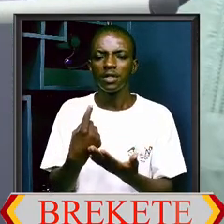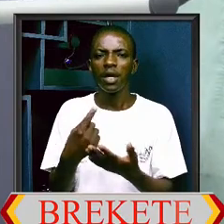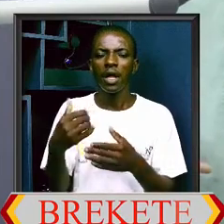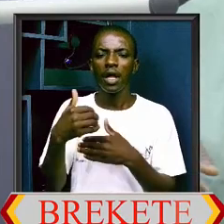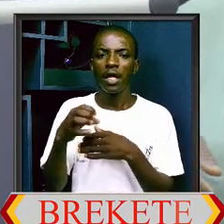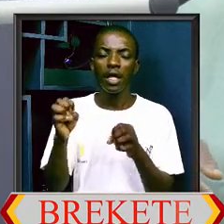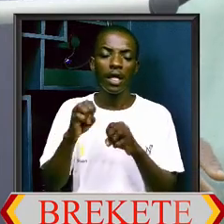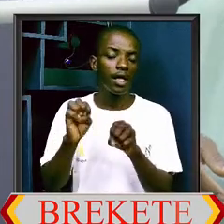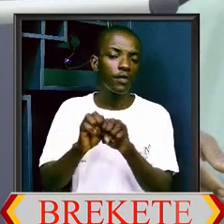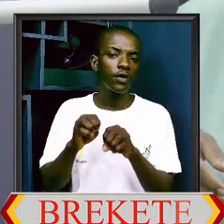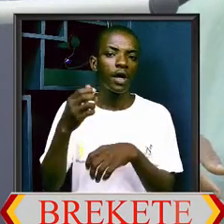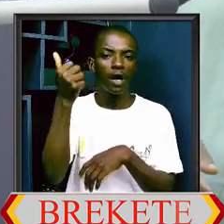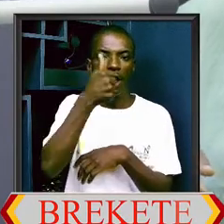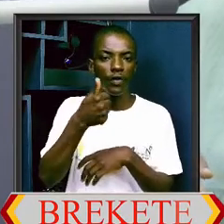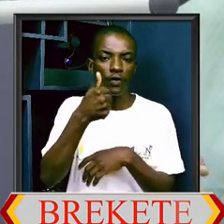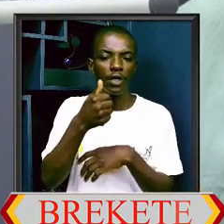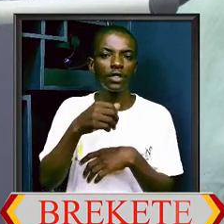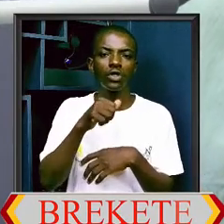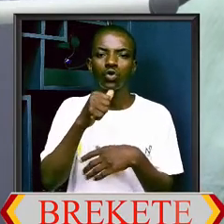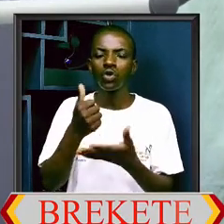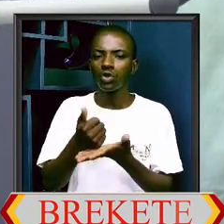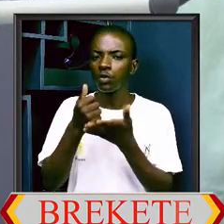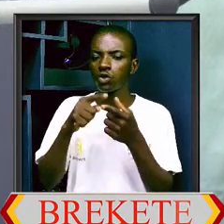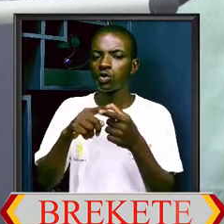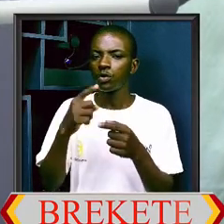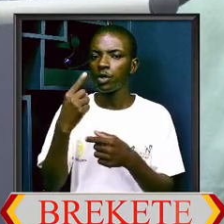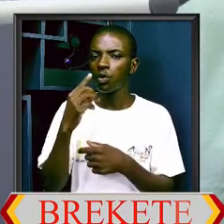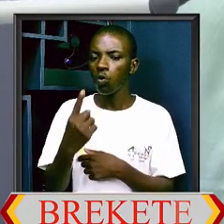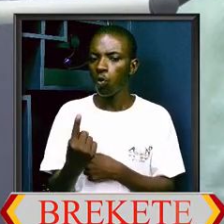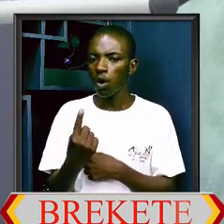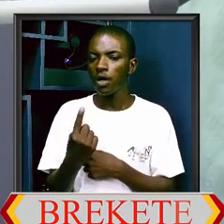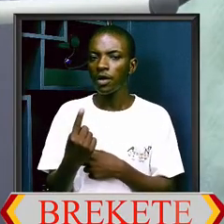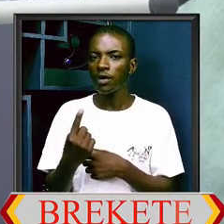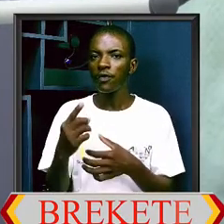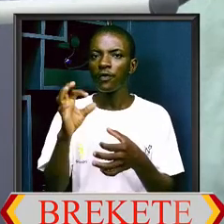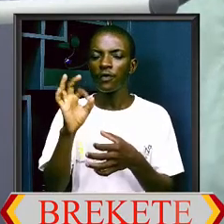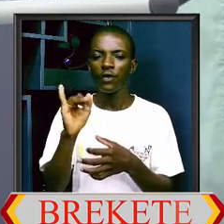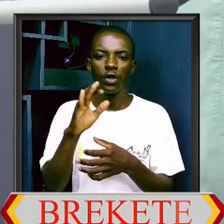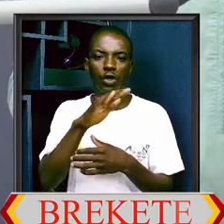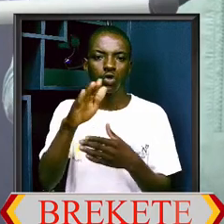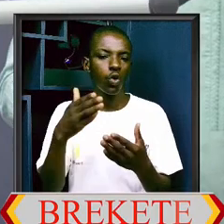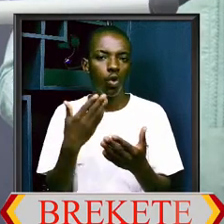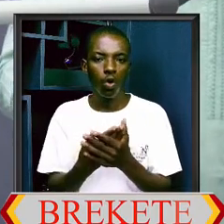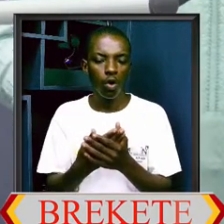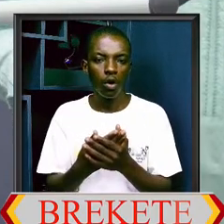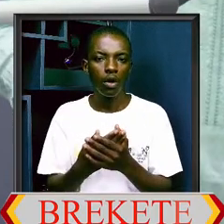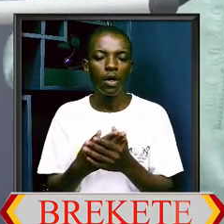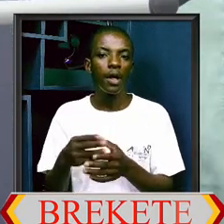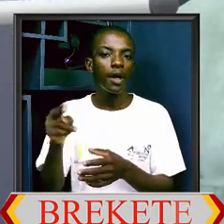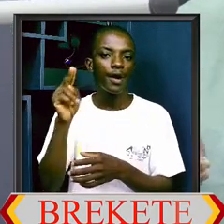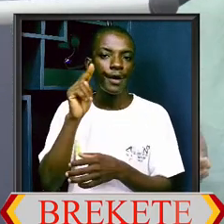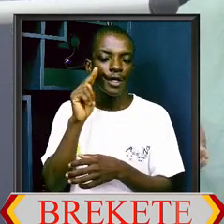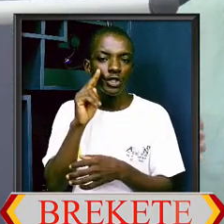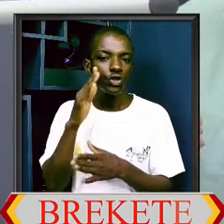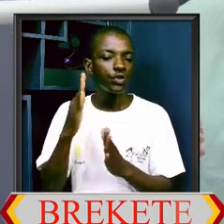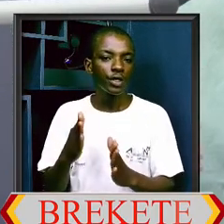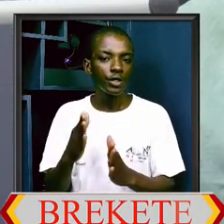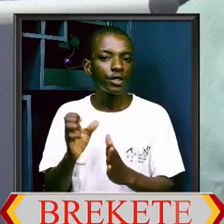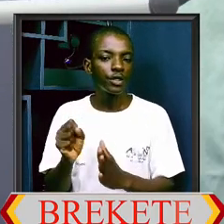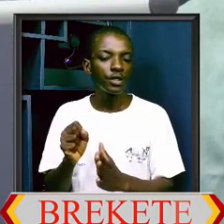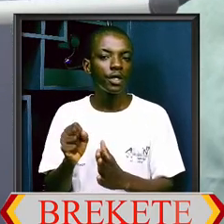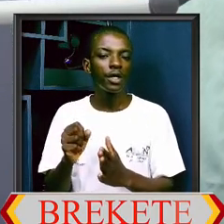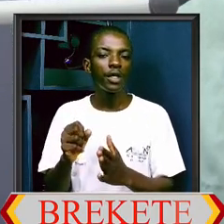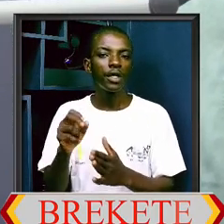even African democracy is not supposed to be one fit all Nigerians